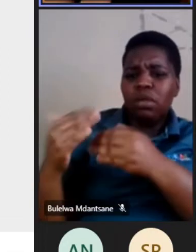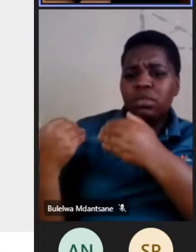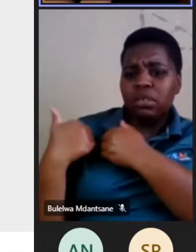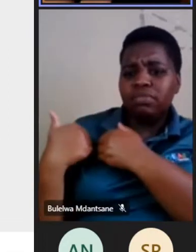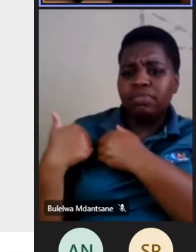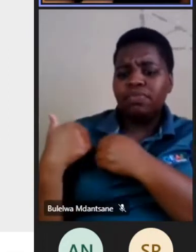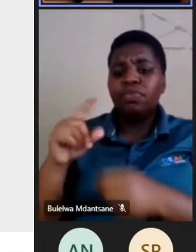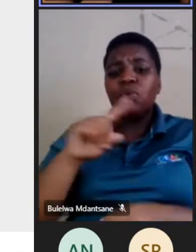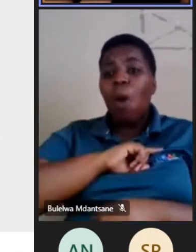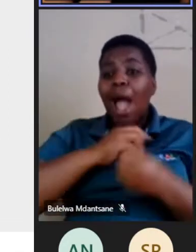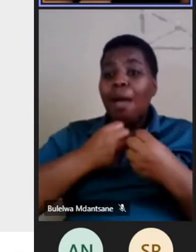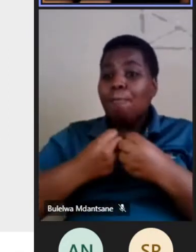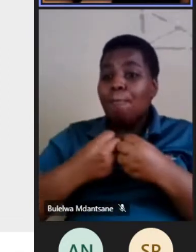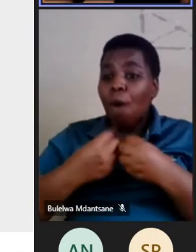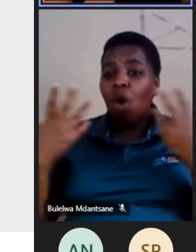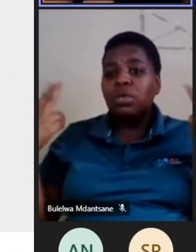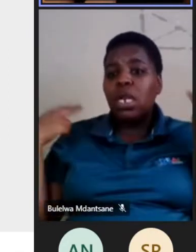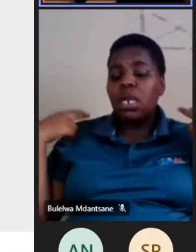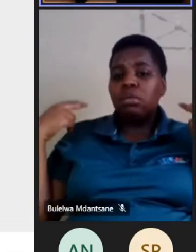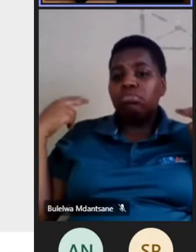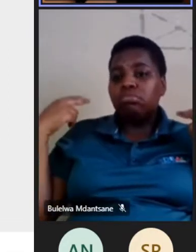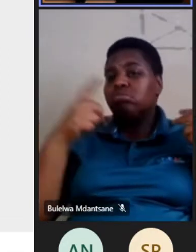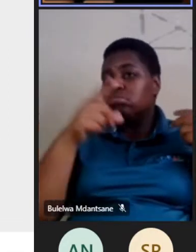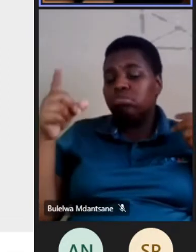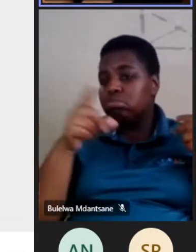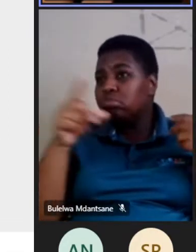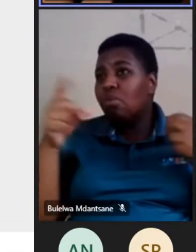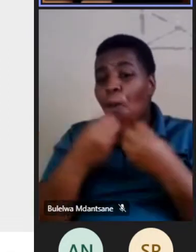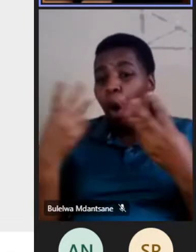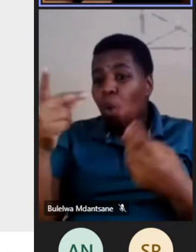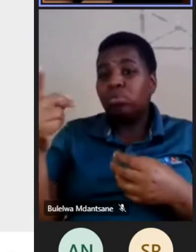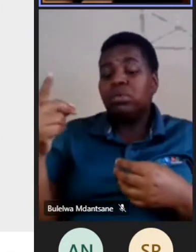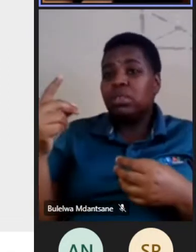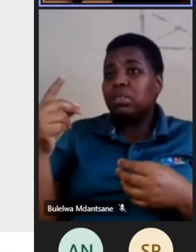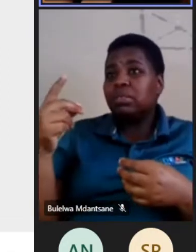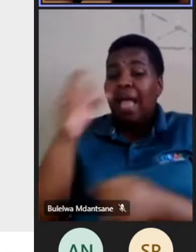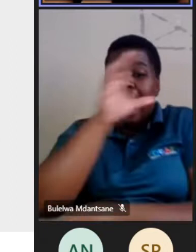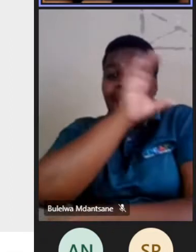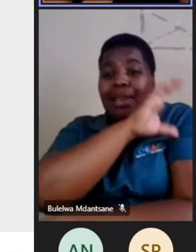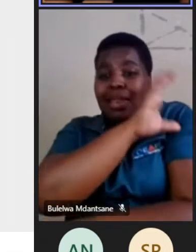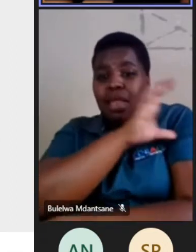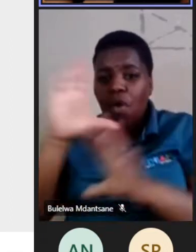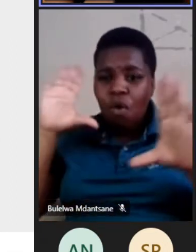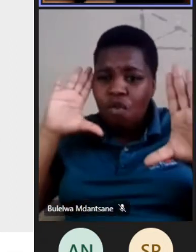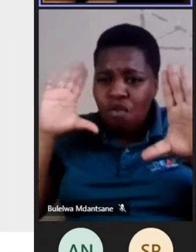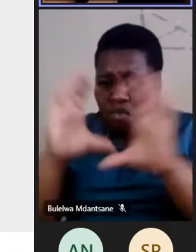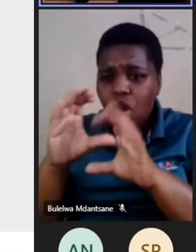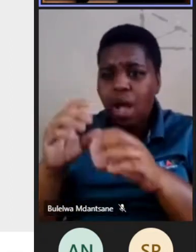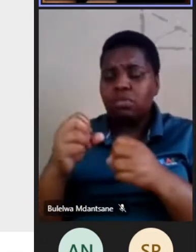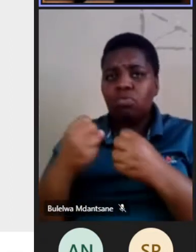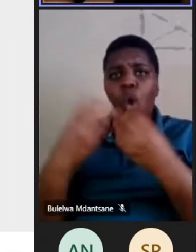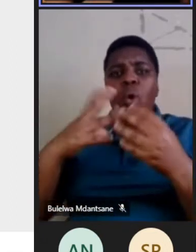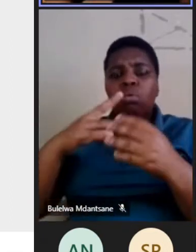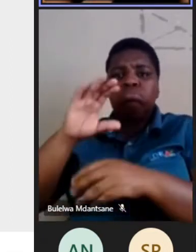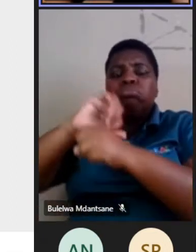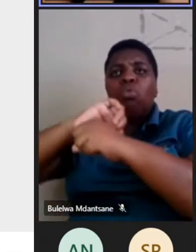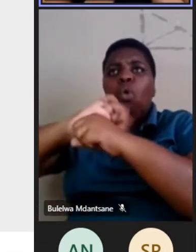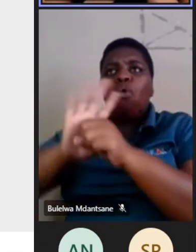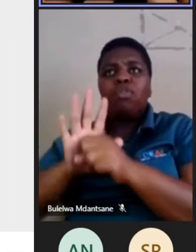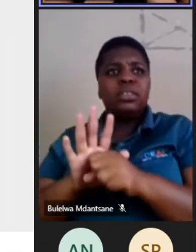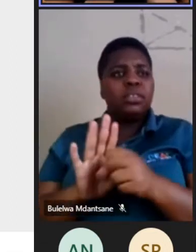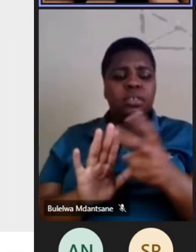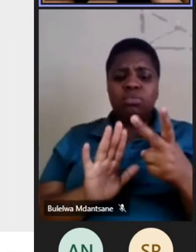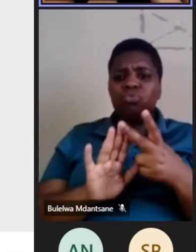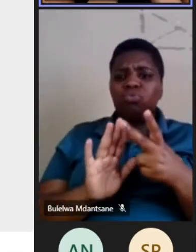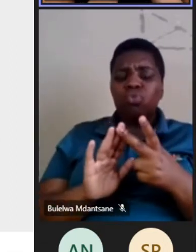on COVID. Sexual reproductive health services was seen as not essential. Clinics were running out of stock,